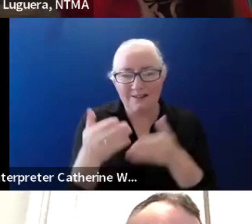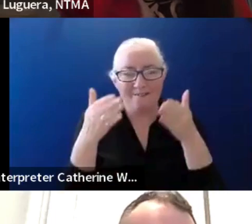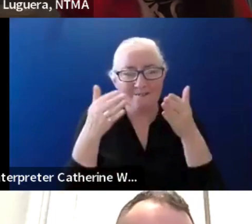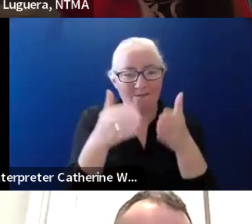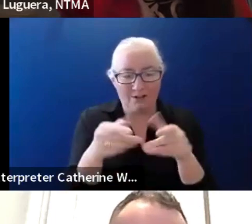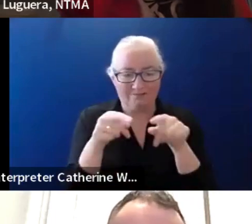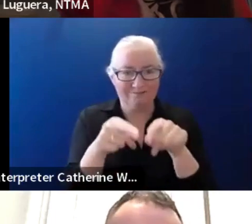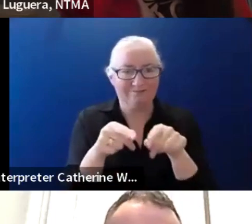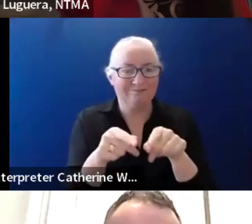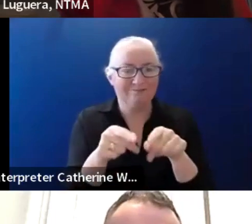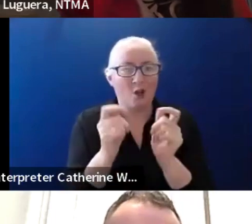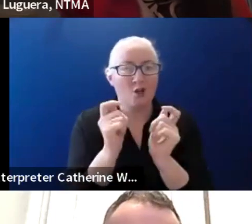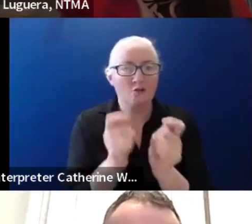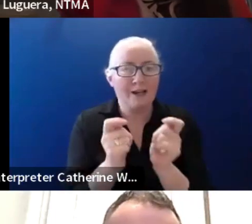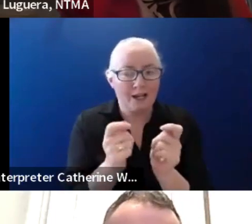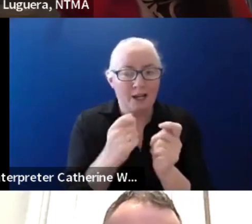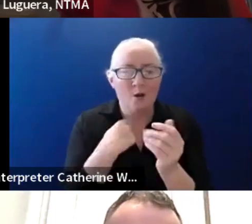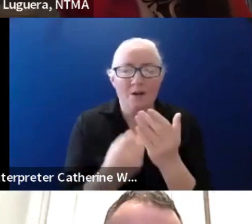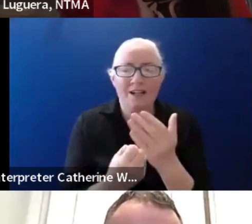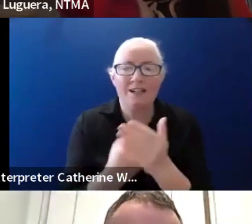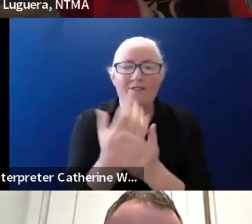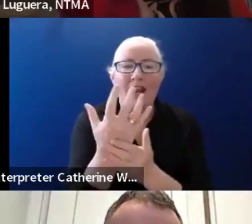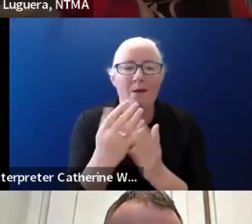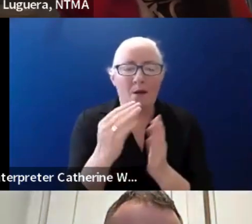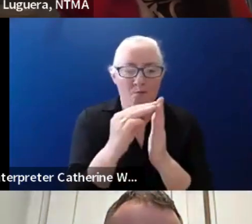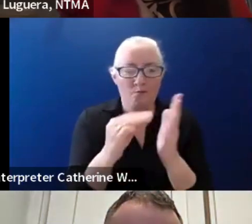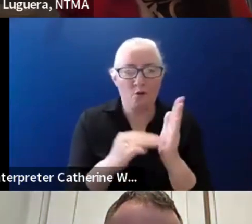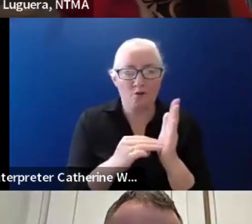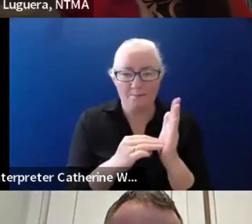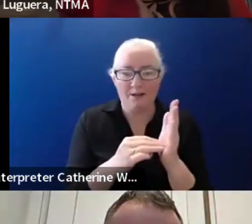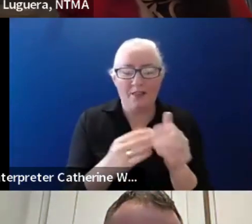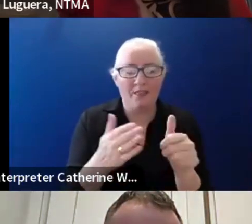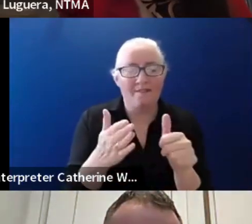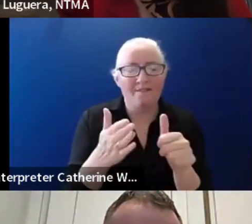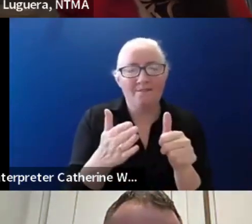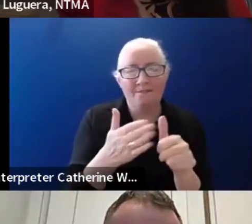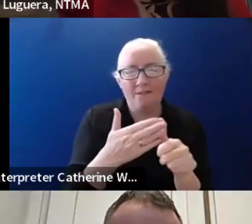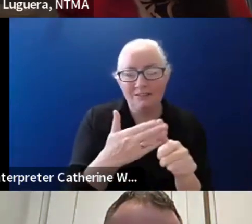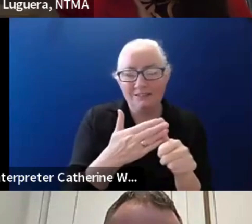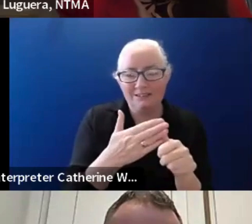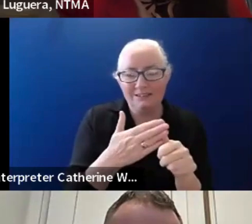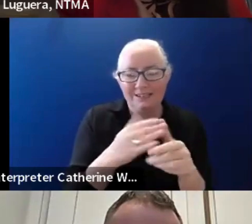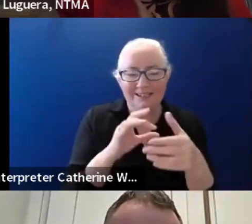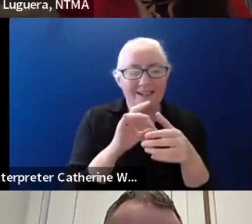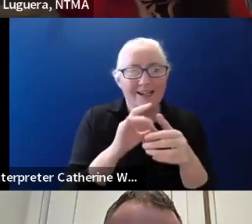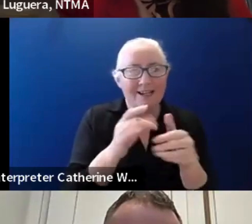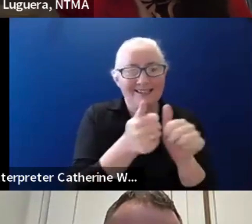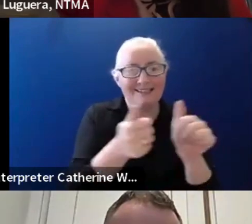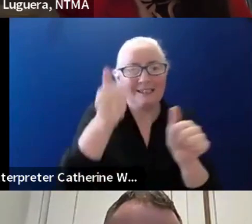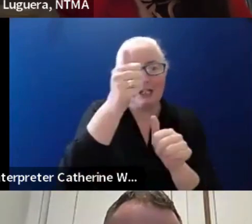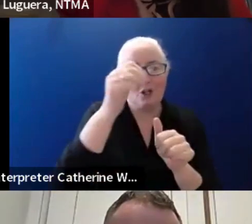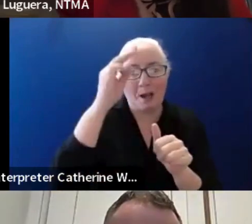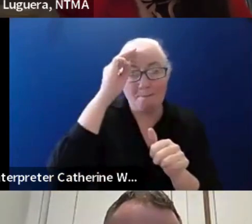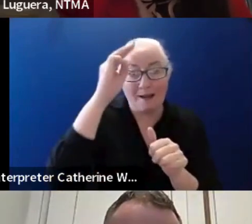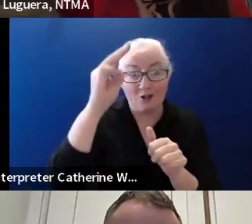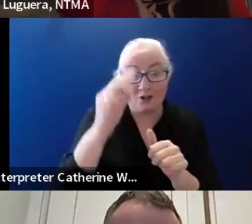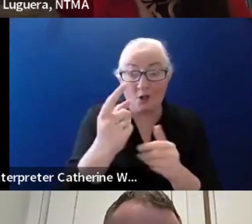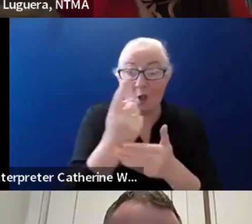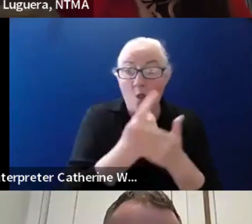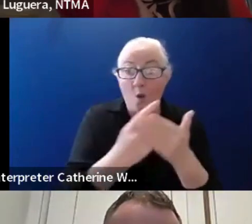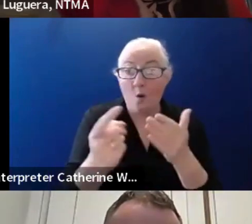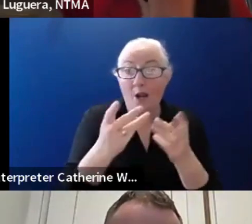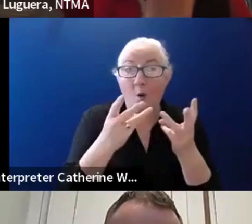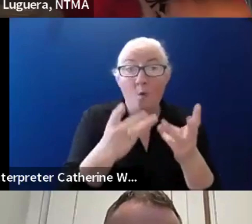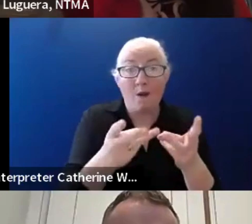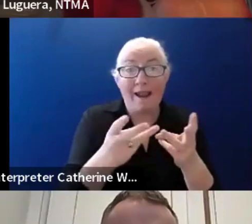training. And we developed a 2-phase programs. The first one was to engage with senior management, because the only way to get in